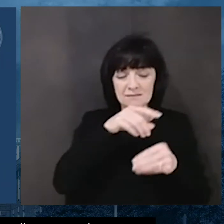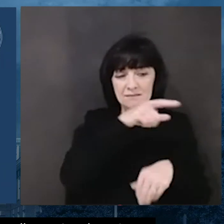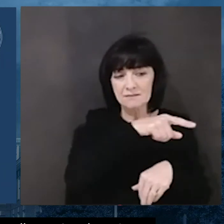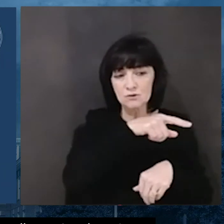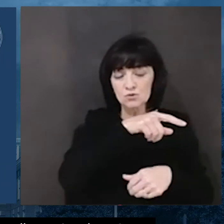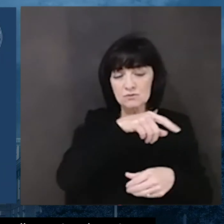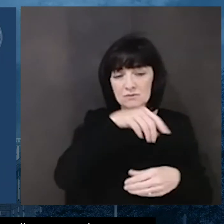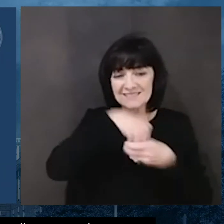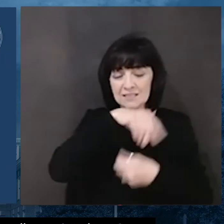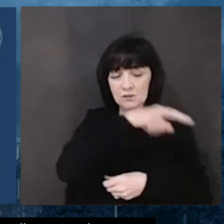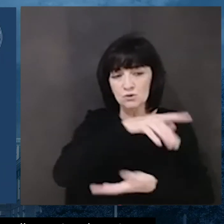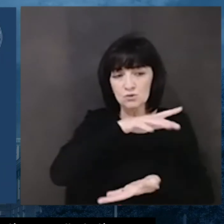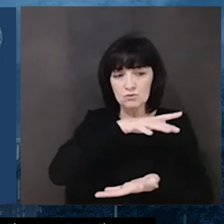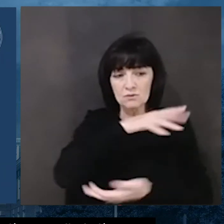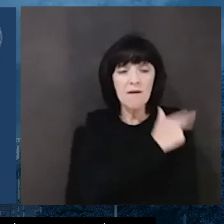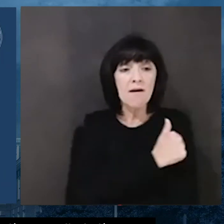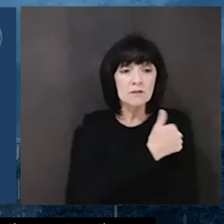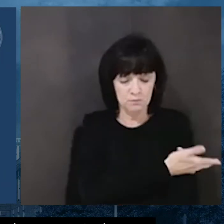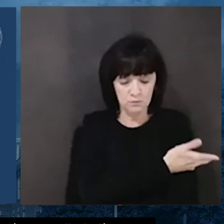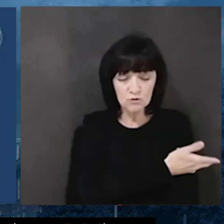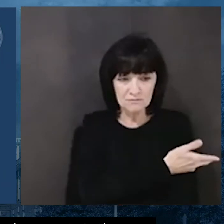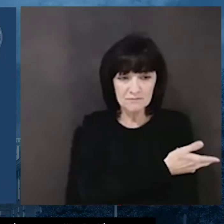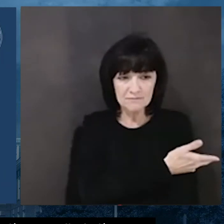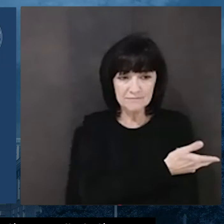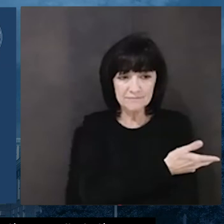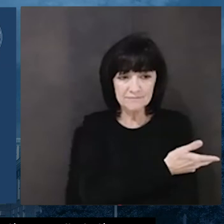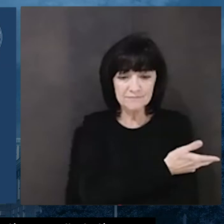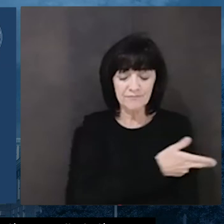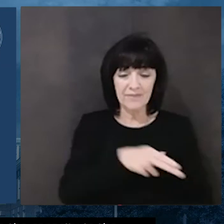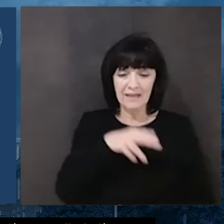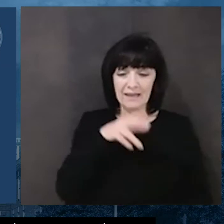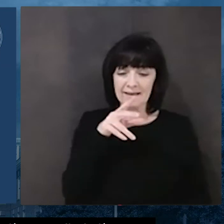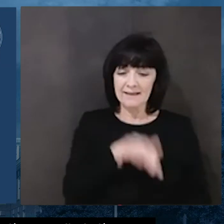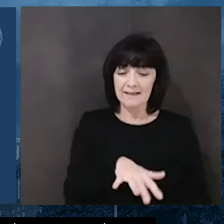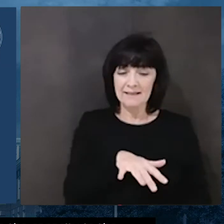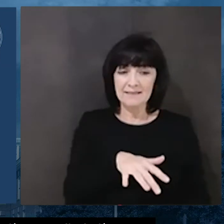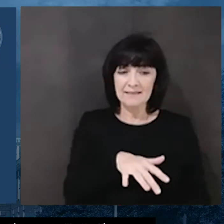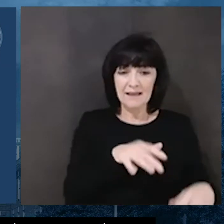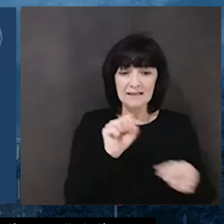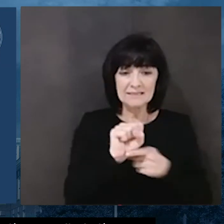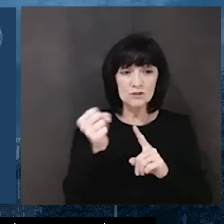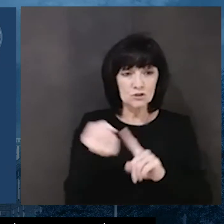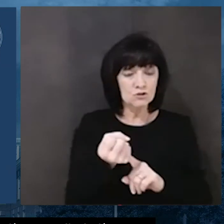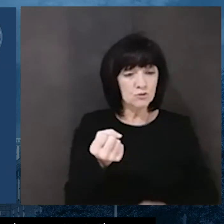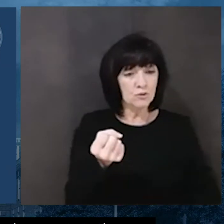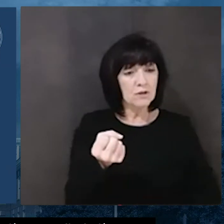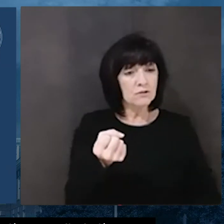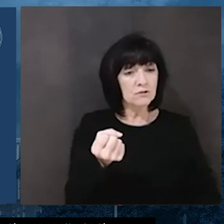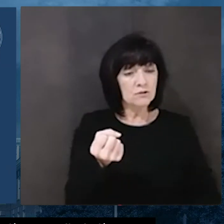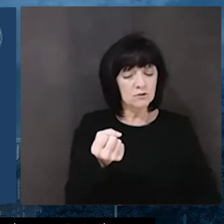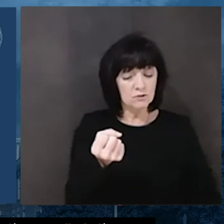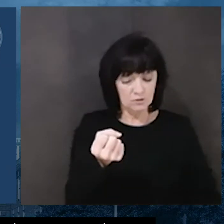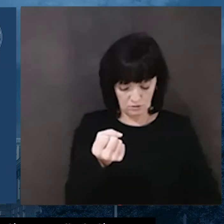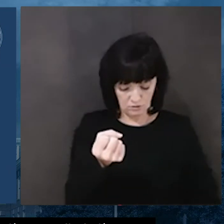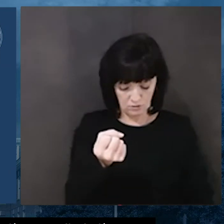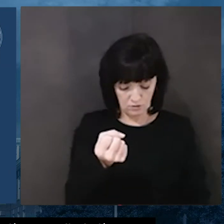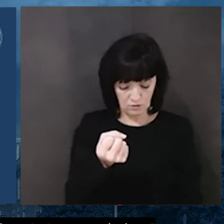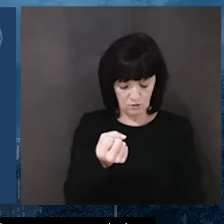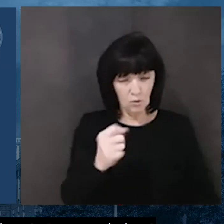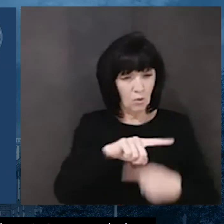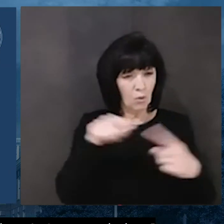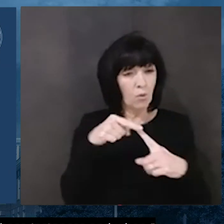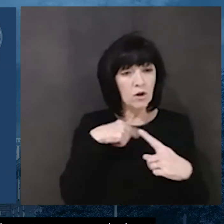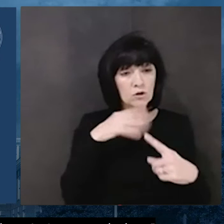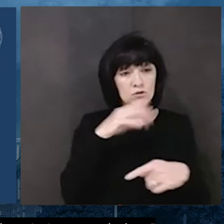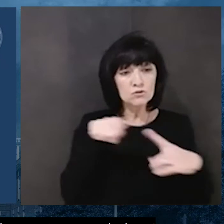different missions in those instances. And when I say operational, I mean if there